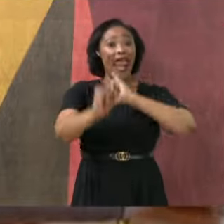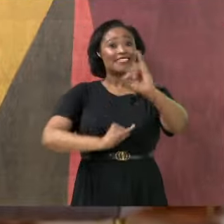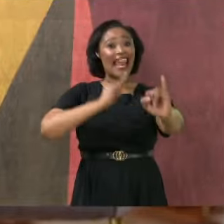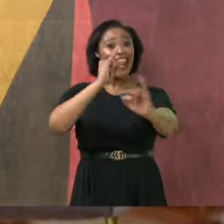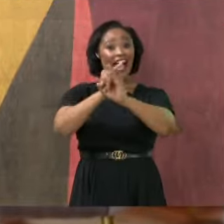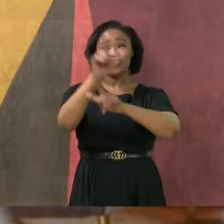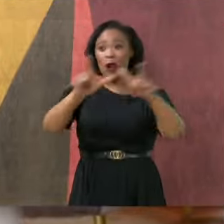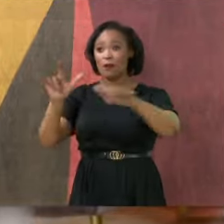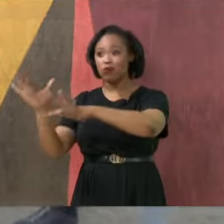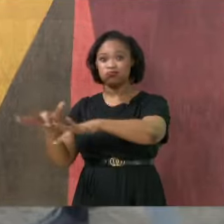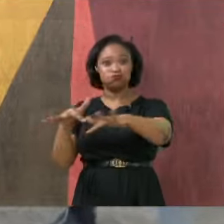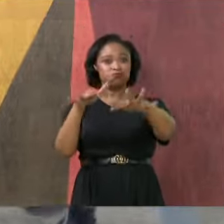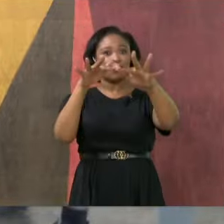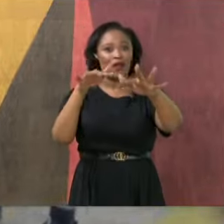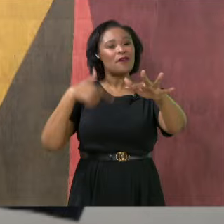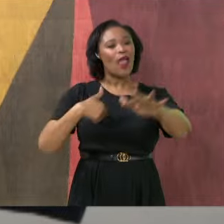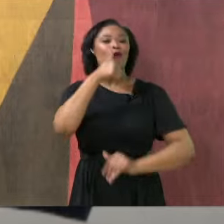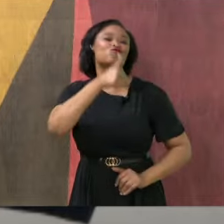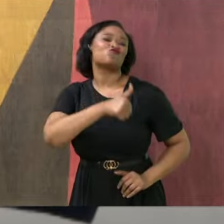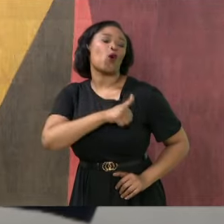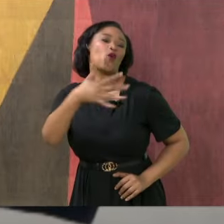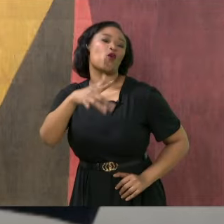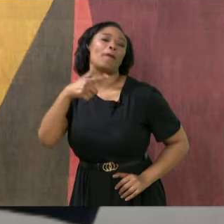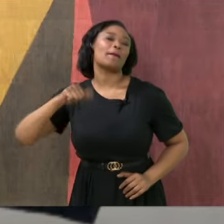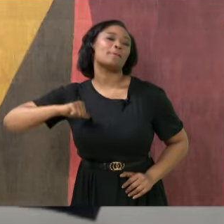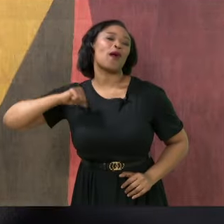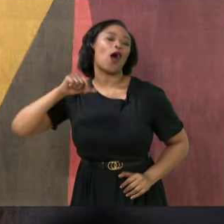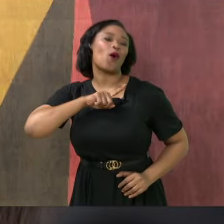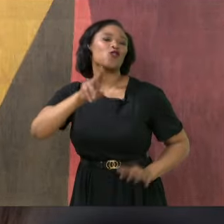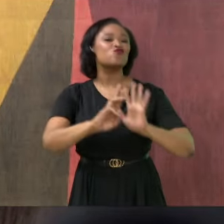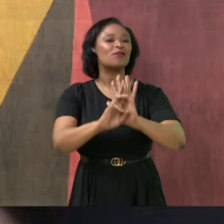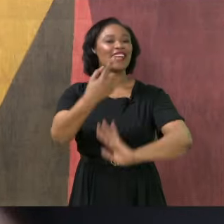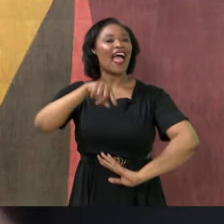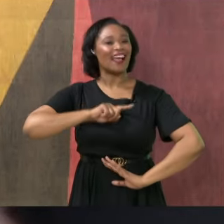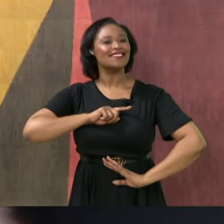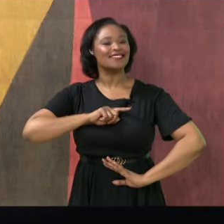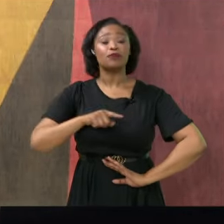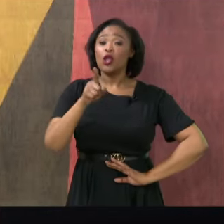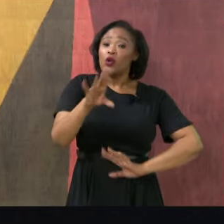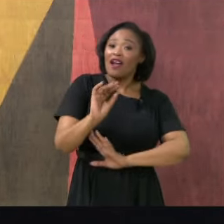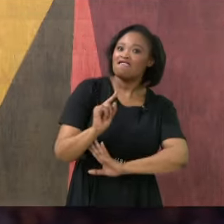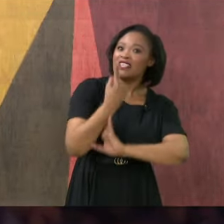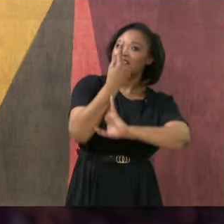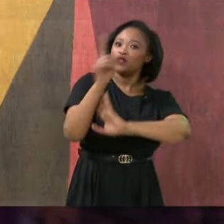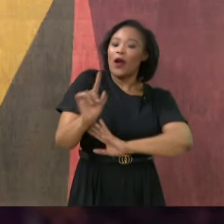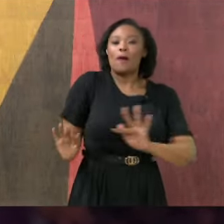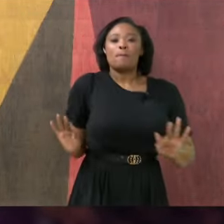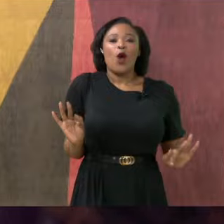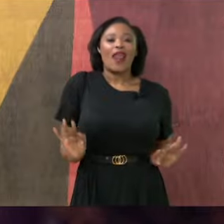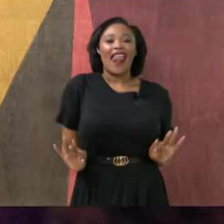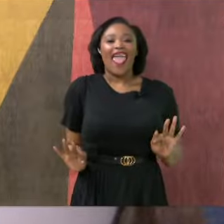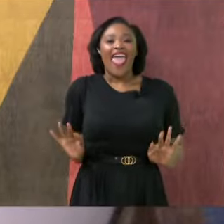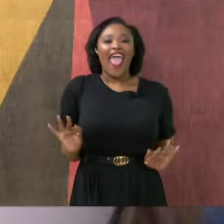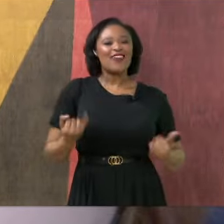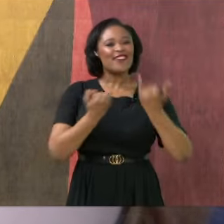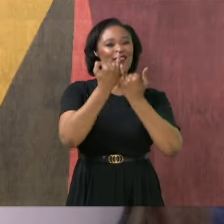be you representing us. Yes. But let's talk about this. You had your very first pageant that now led you to this. What was that first pageant